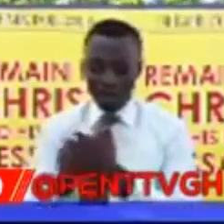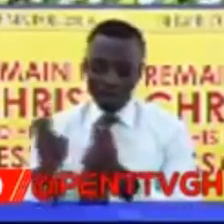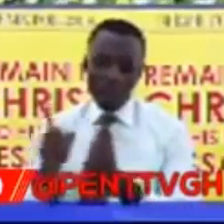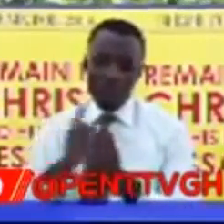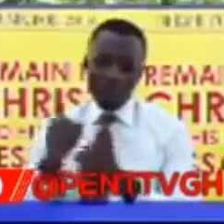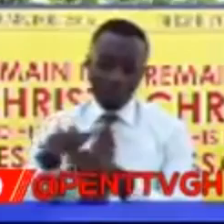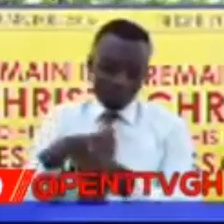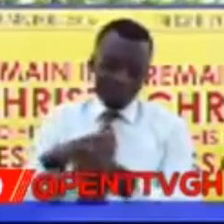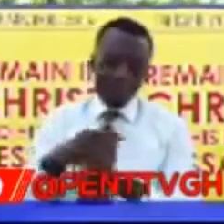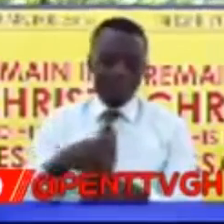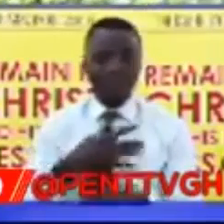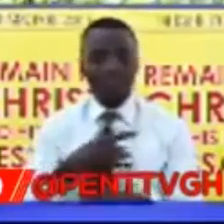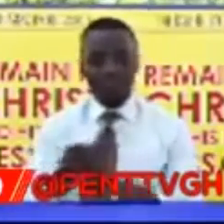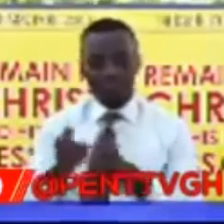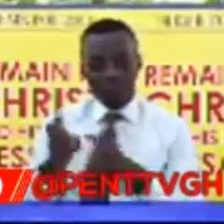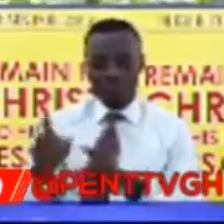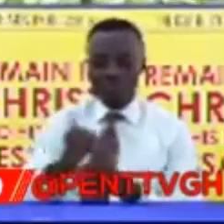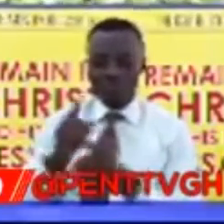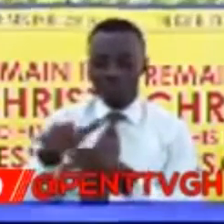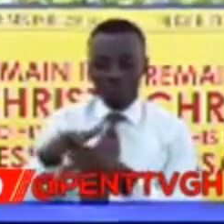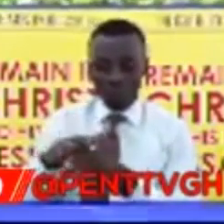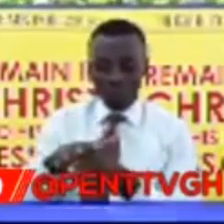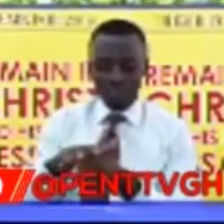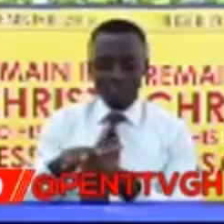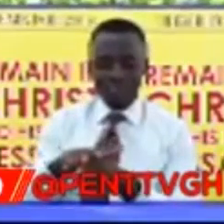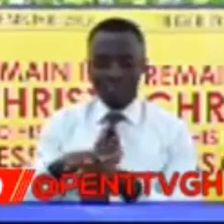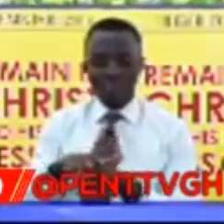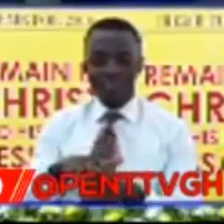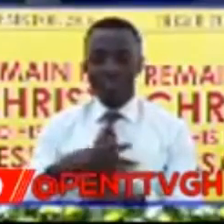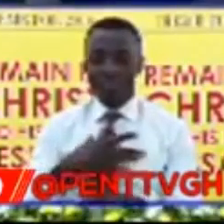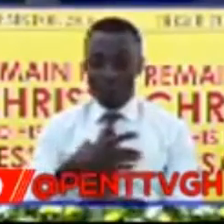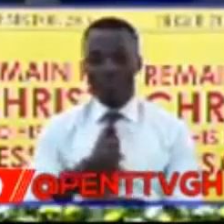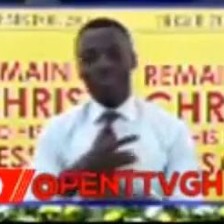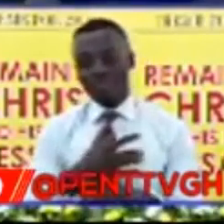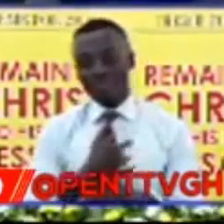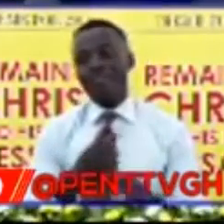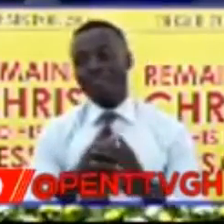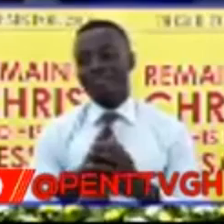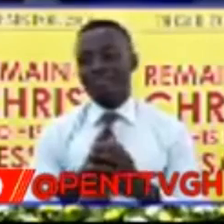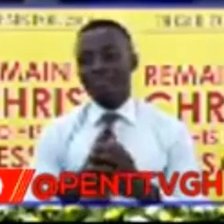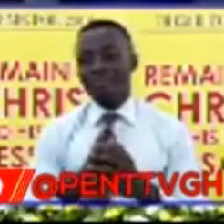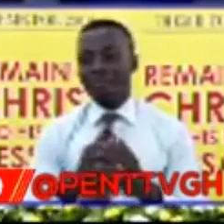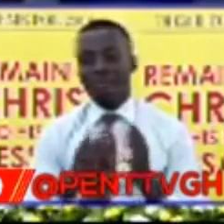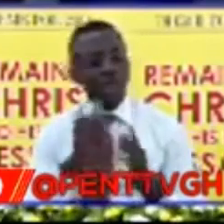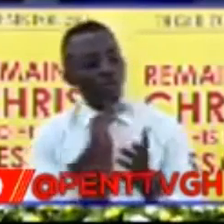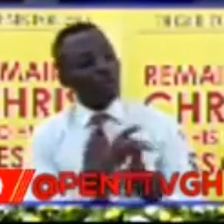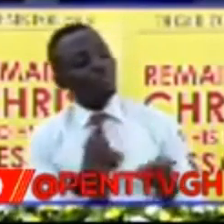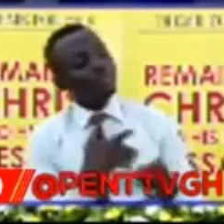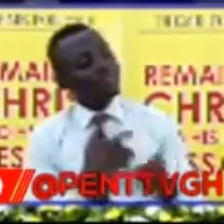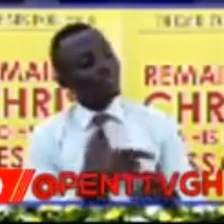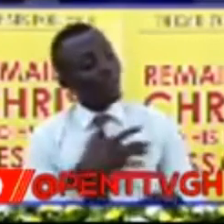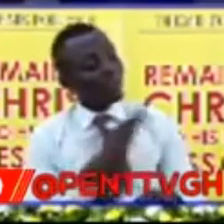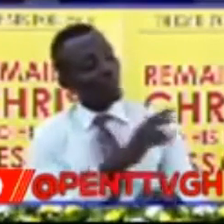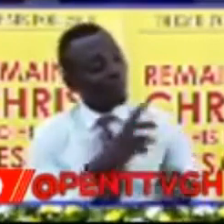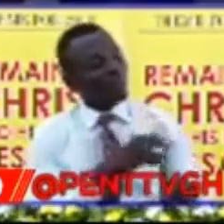So I told her that the way and manner you draw, I like it. That draws, yes. I like it. And then she said, I also like your